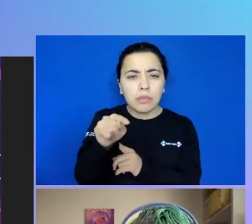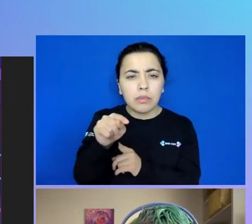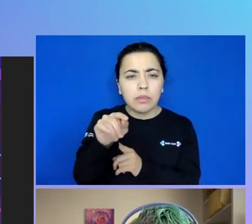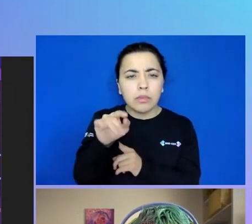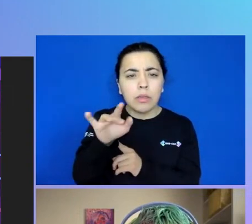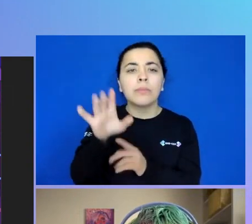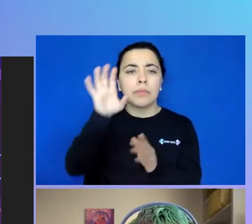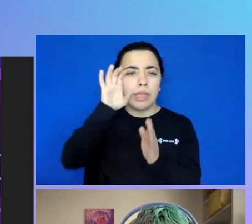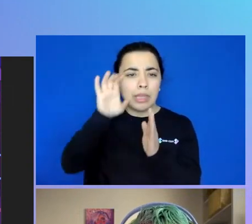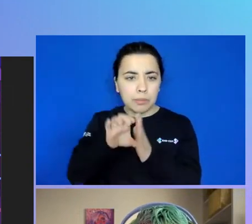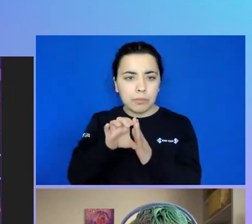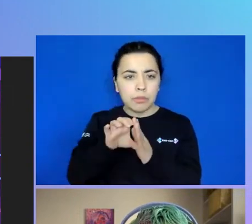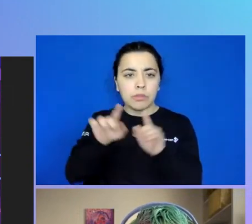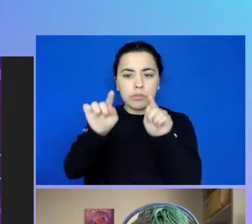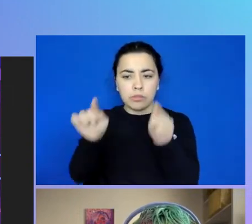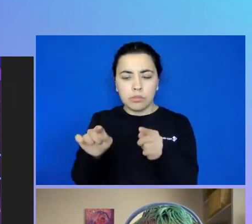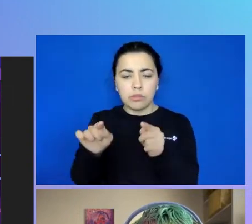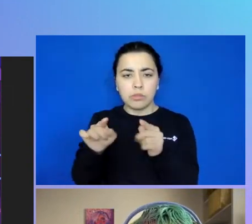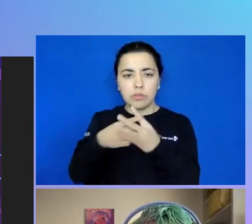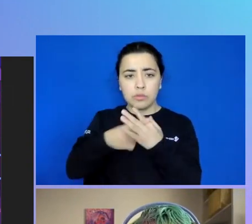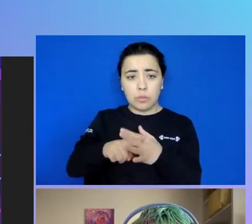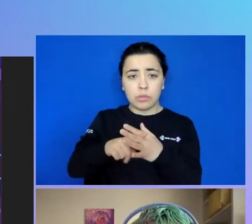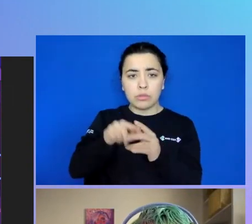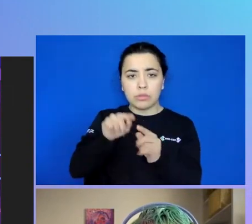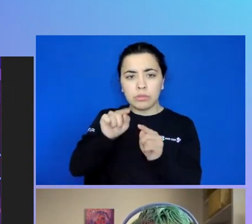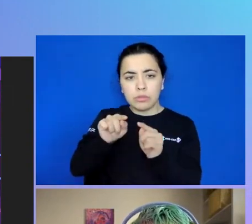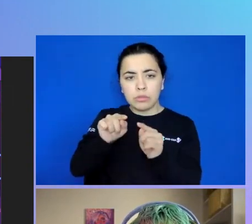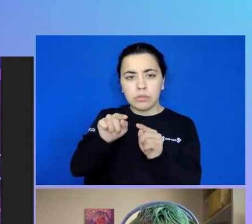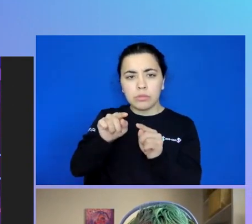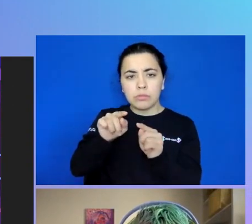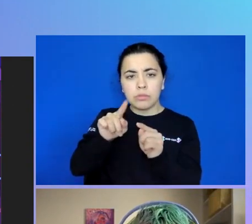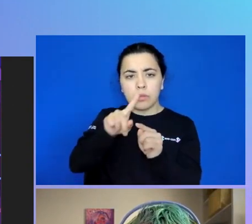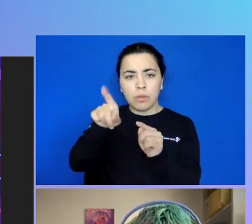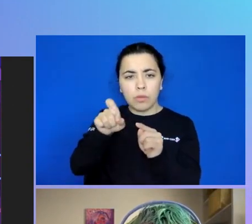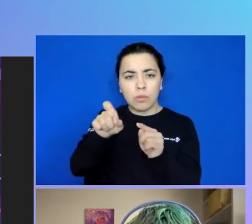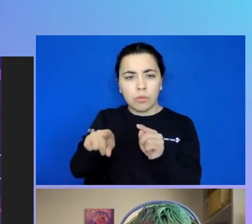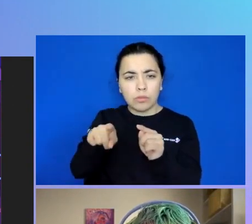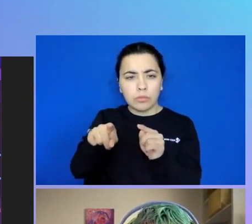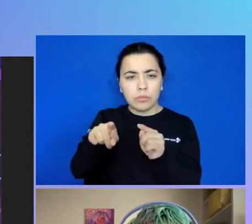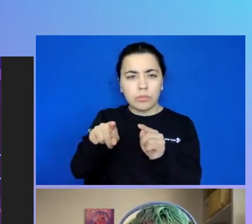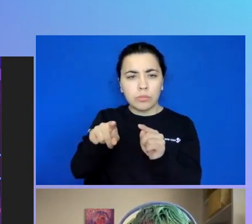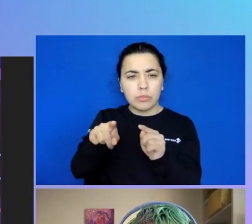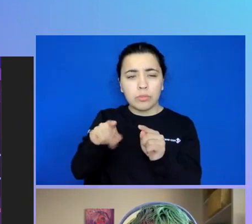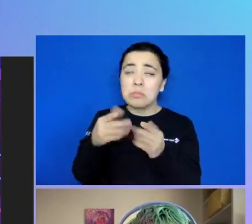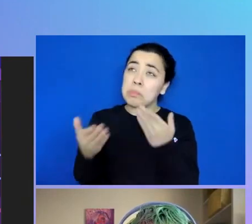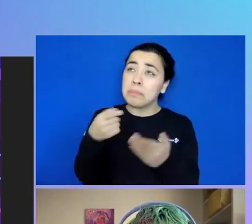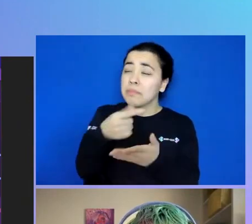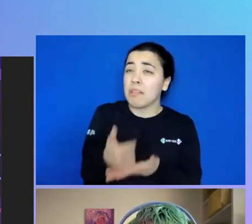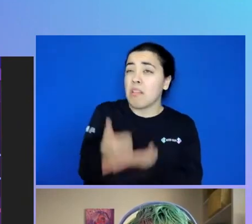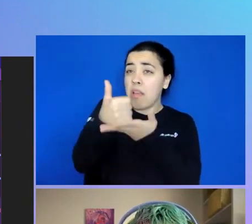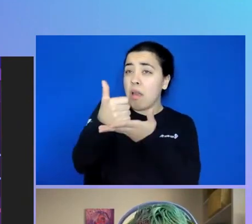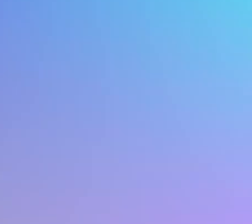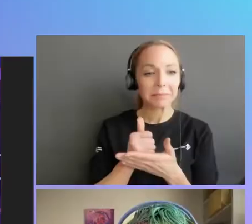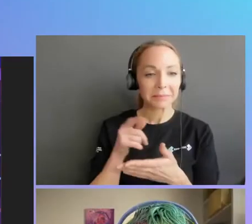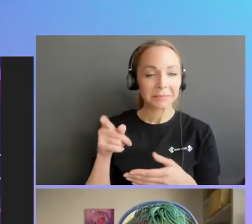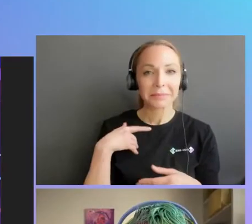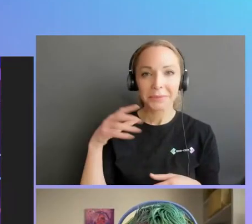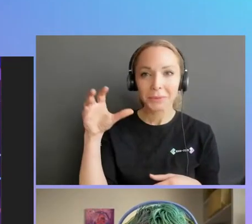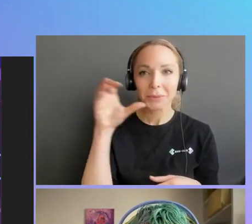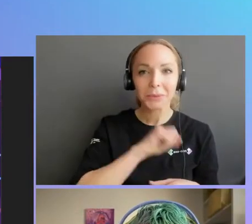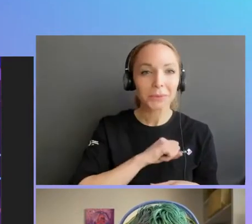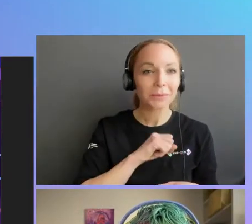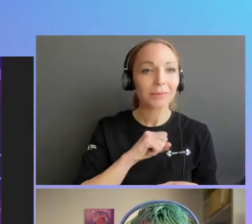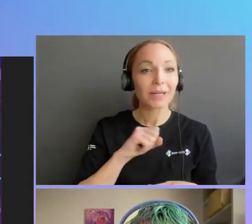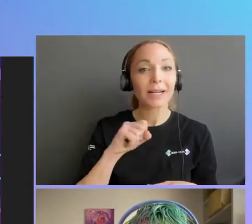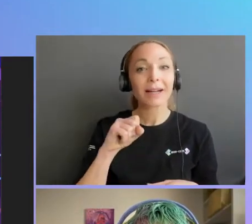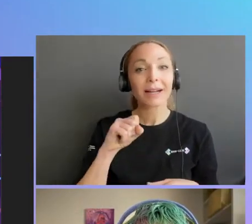named question mark. So I can reasonably assume, okay, this is a help button, probably, right? But my image also has